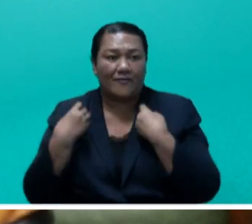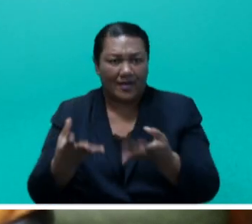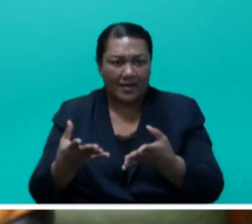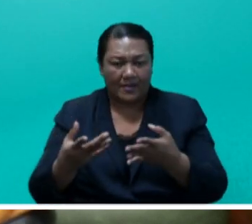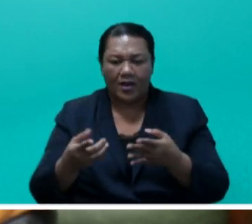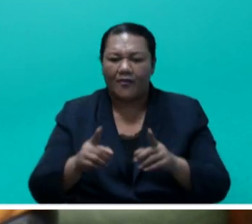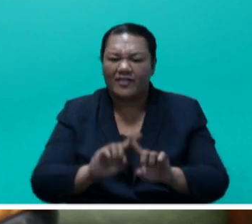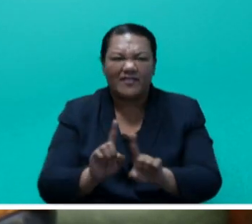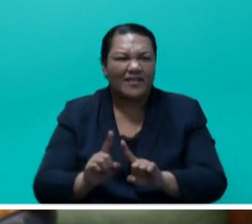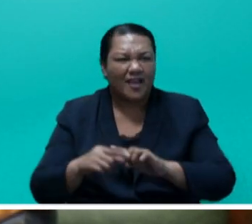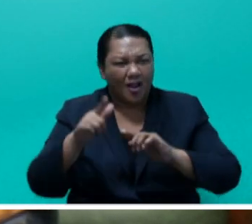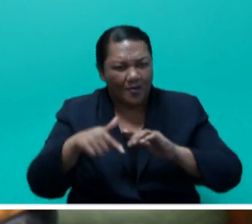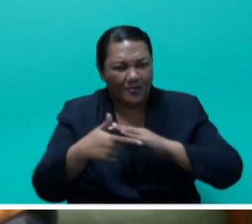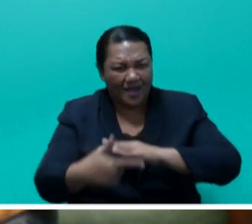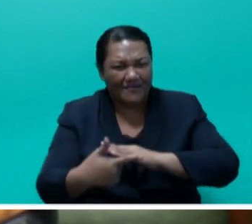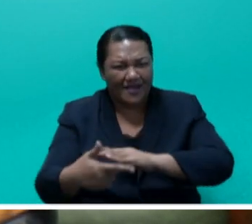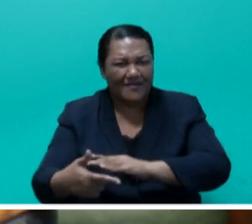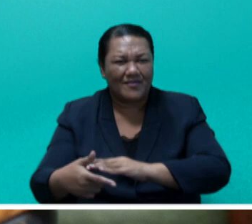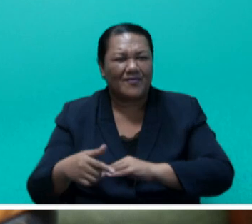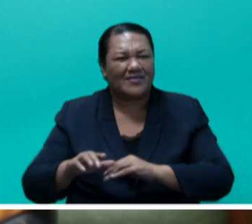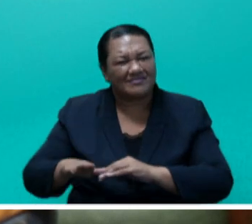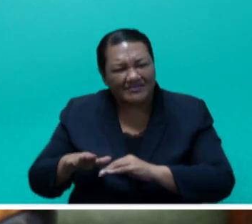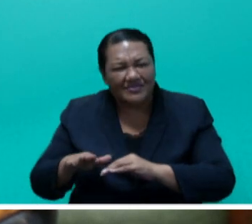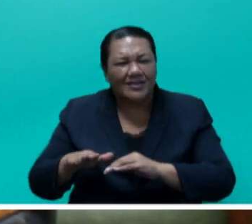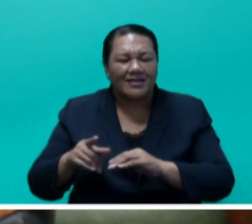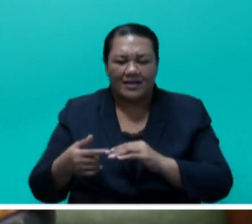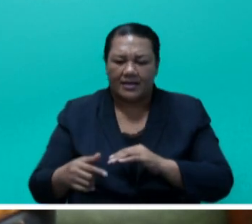people. And so the partnership